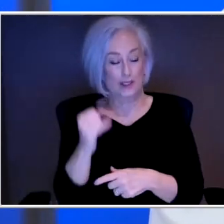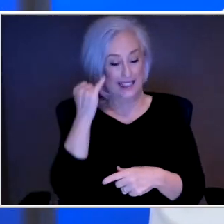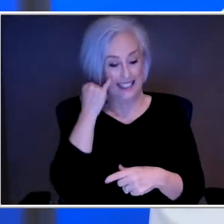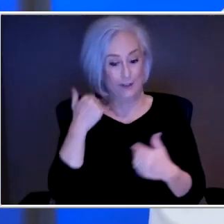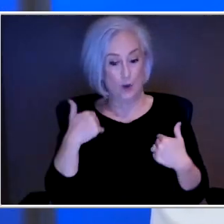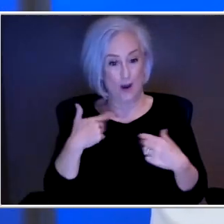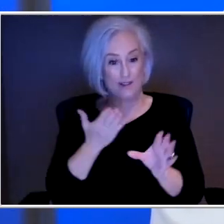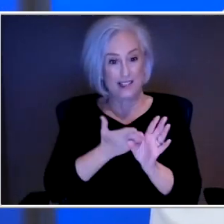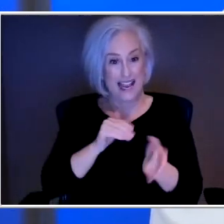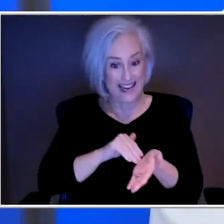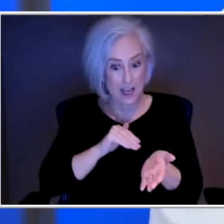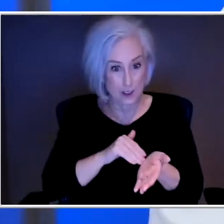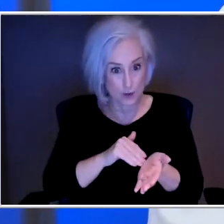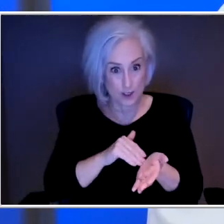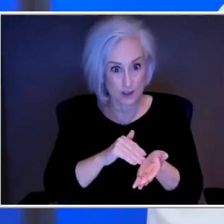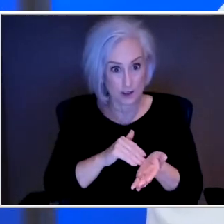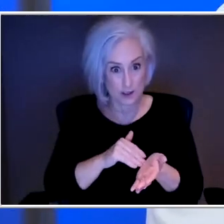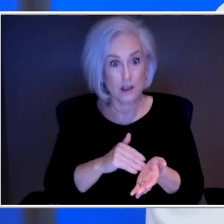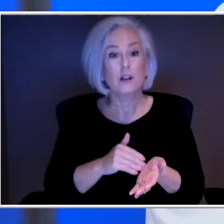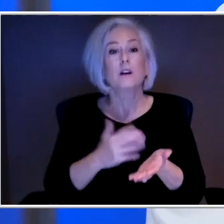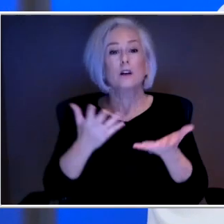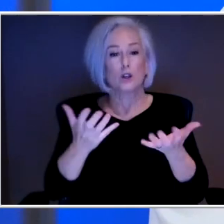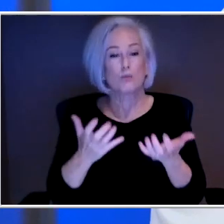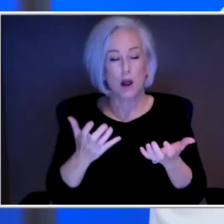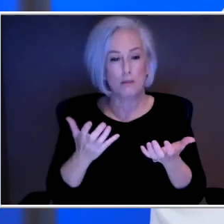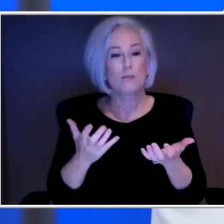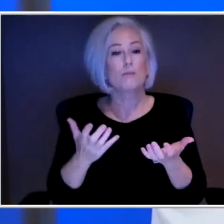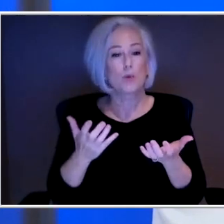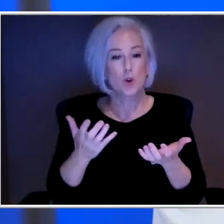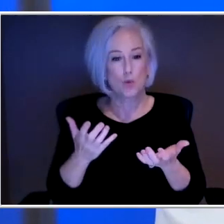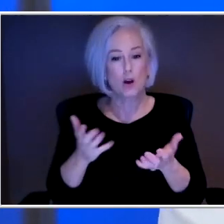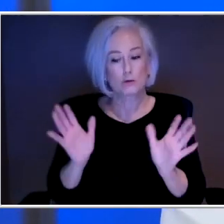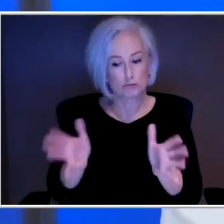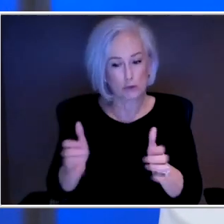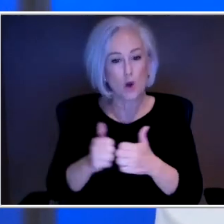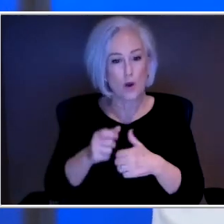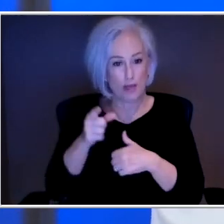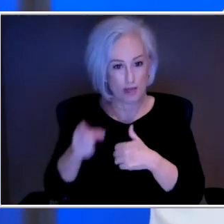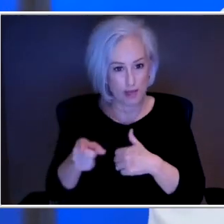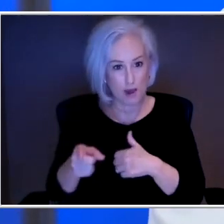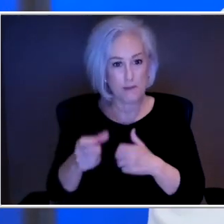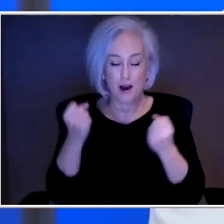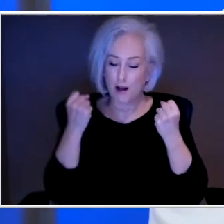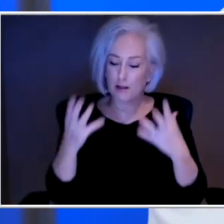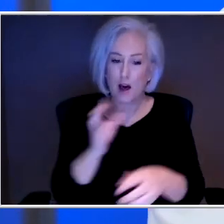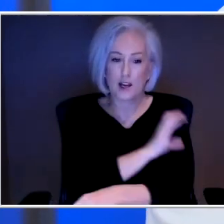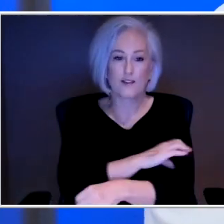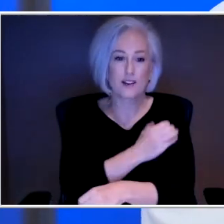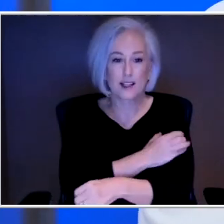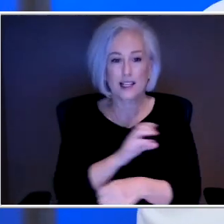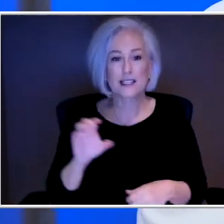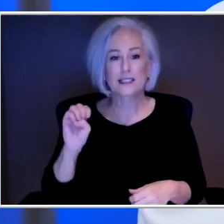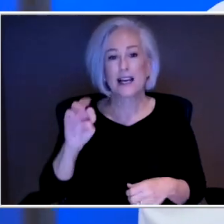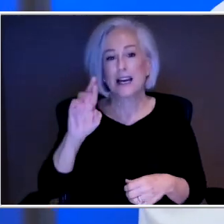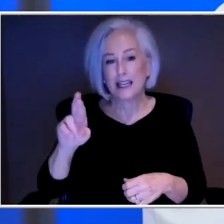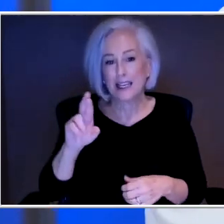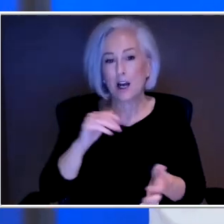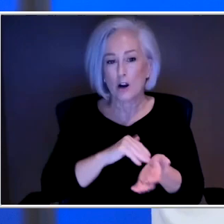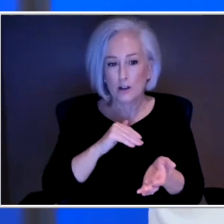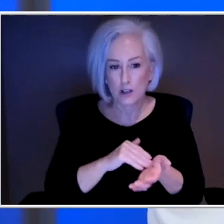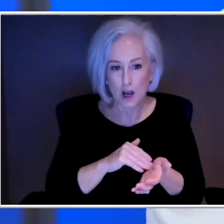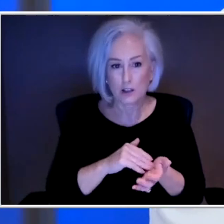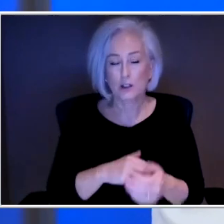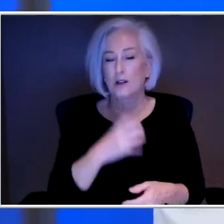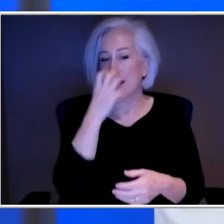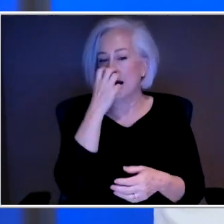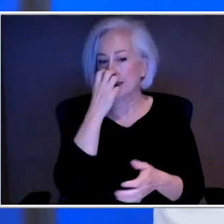that's probably something you're going to want to look for, who is experienced in mental health. A lot of these ketamine clinics are ER doctors or anesthesiologists who are familiar with ketamine but in a different